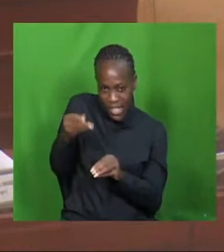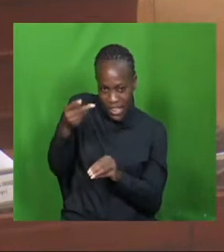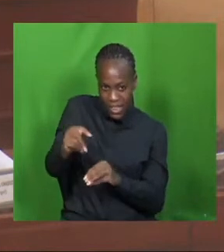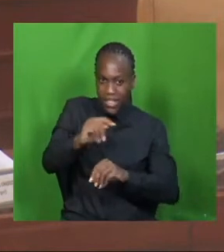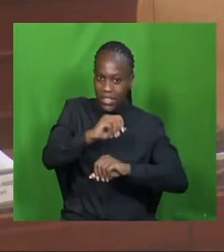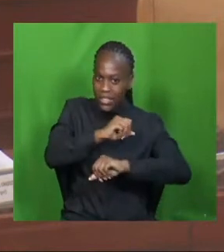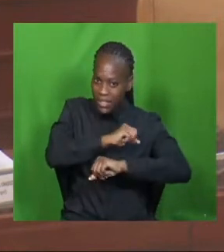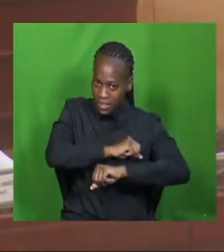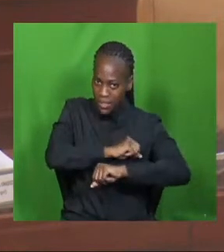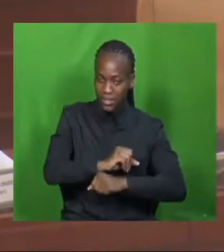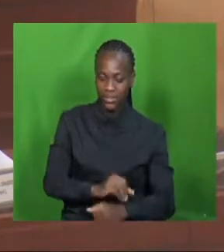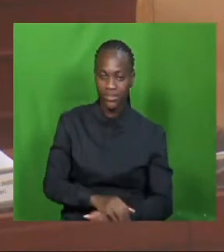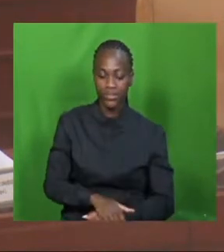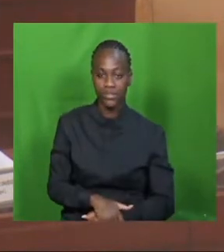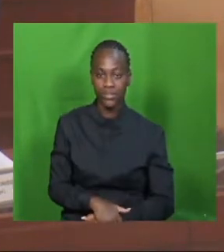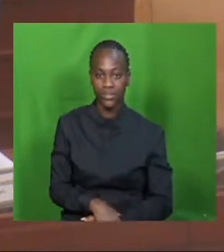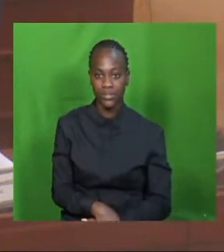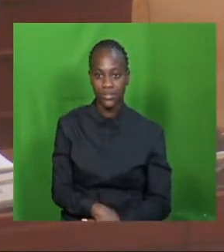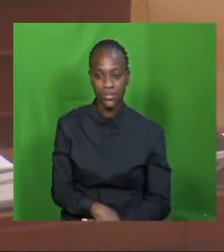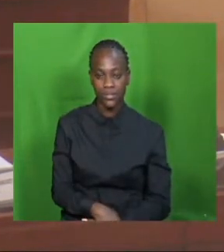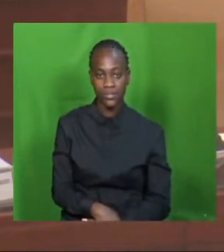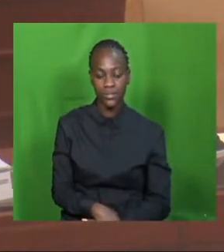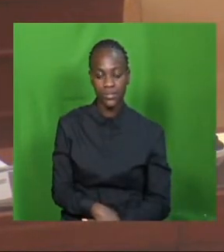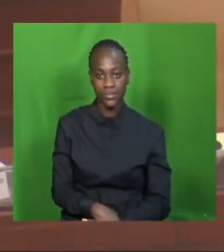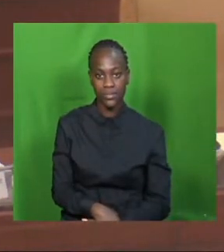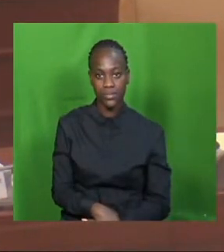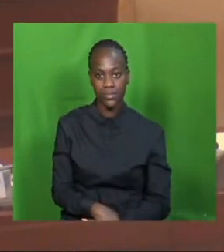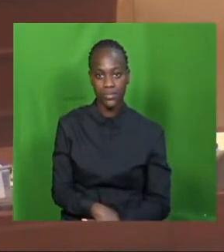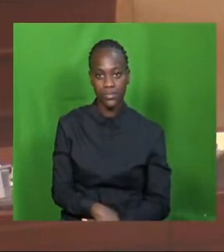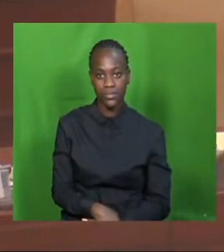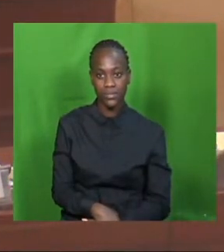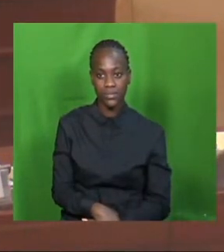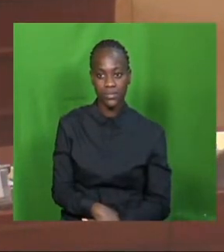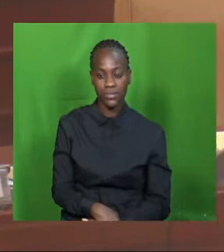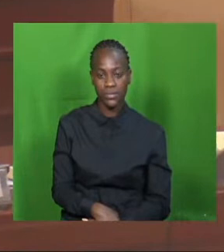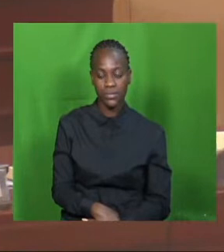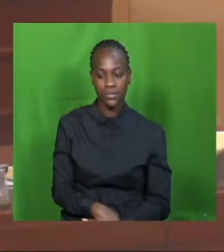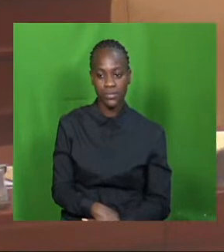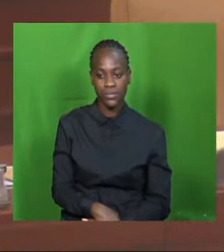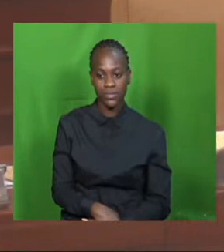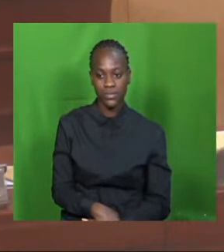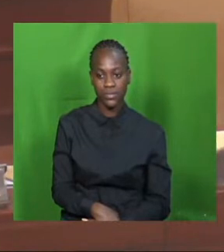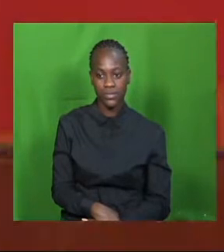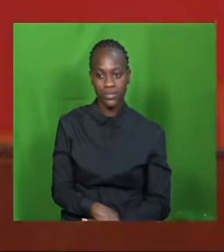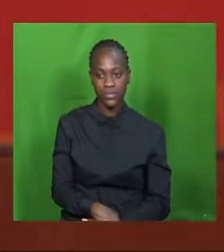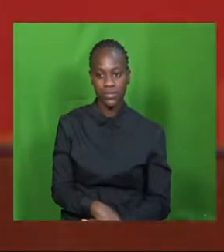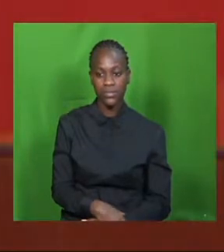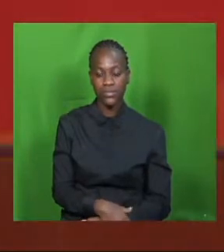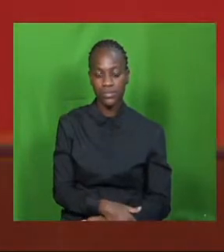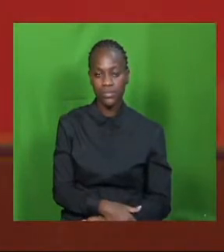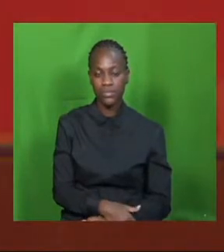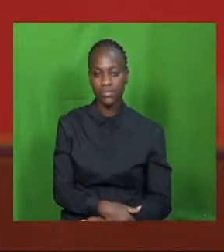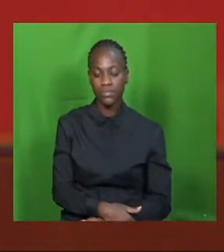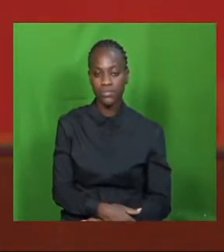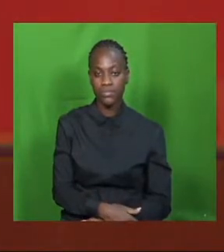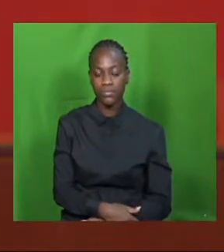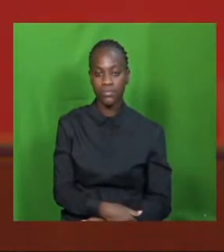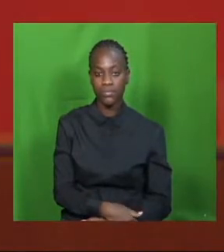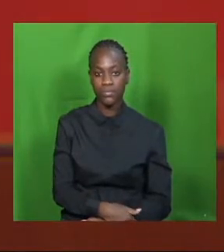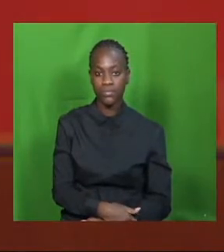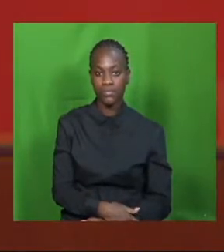I'm guided. I think it was the day for yesterday. And so the day for yesterday, they were not there. It's yesterday's own that they were there. So I thought this was